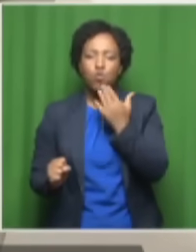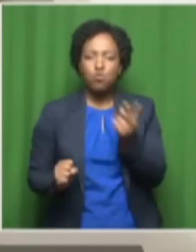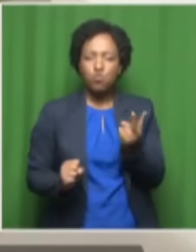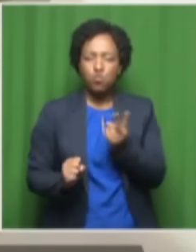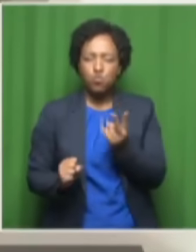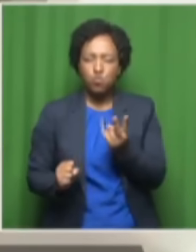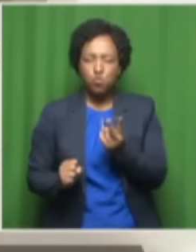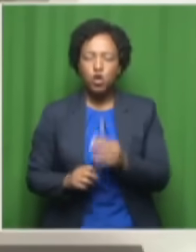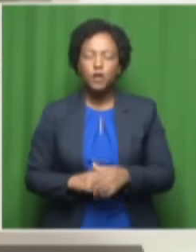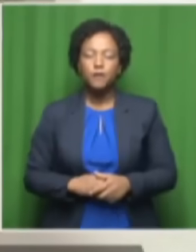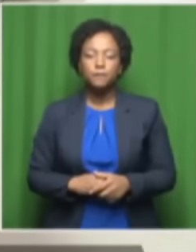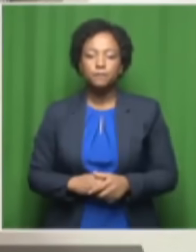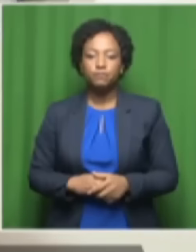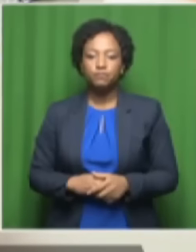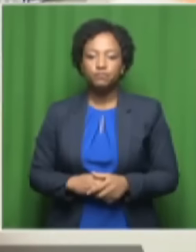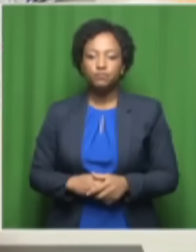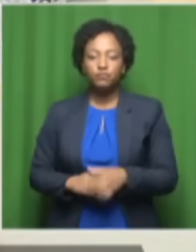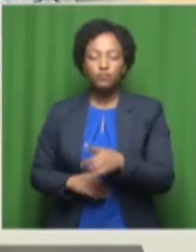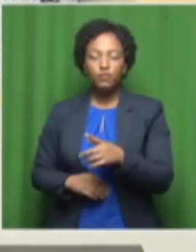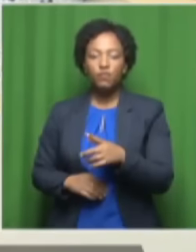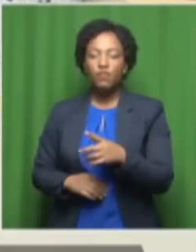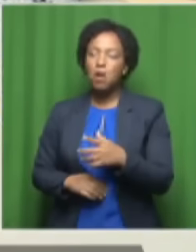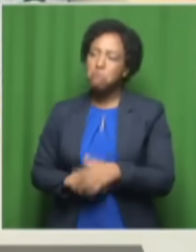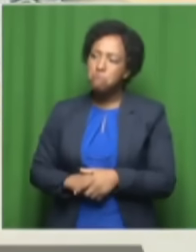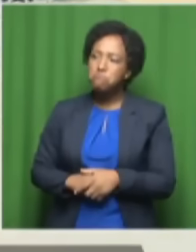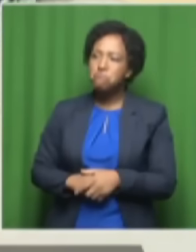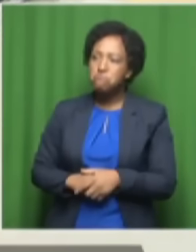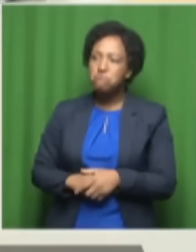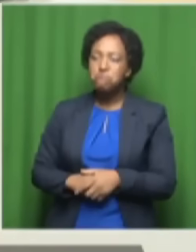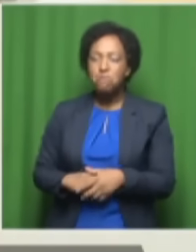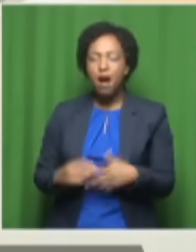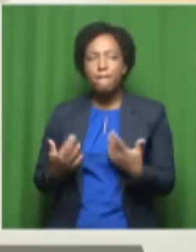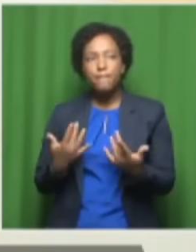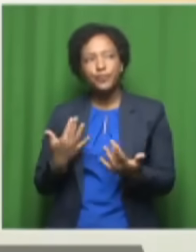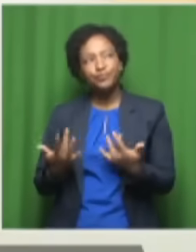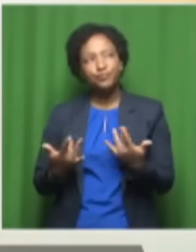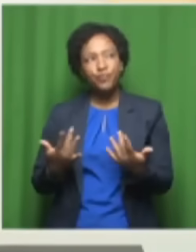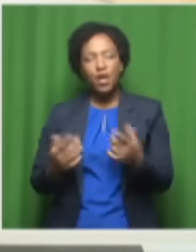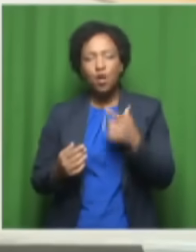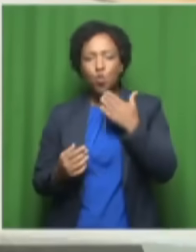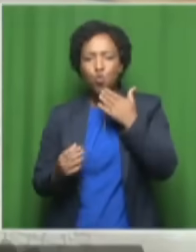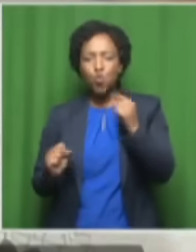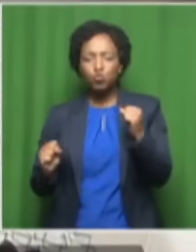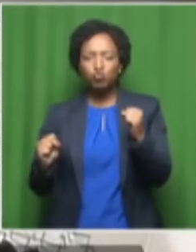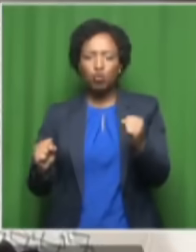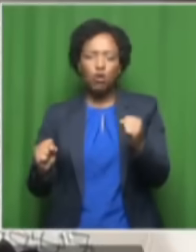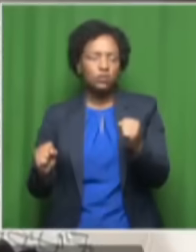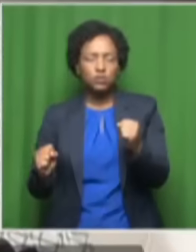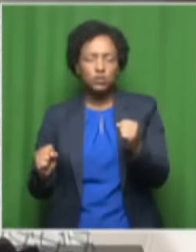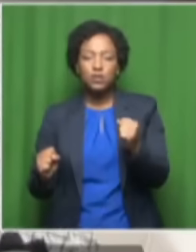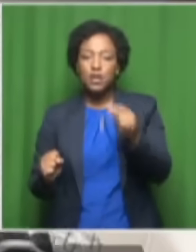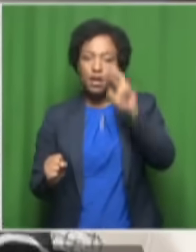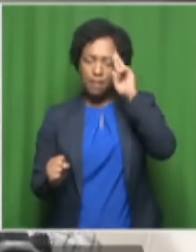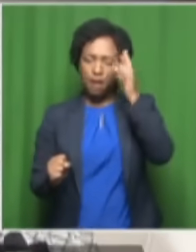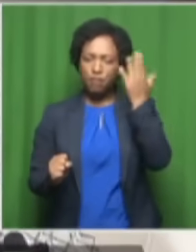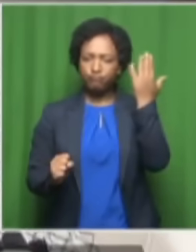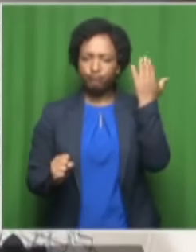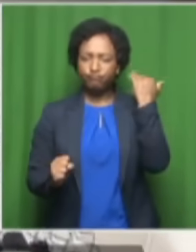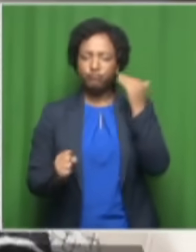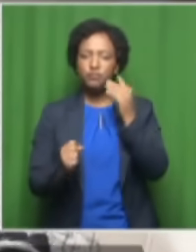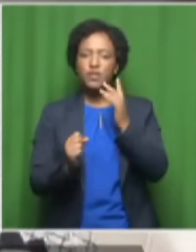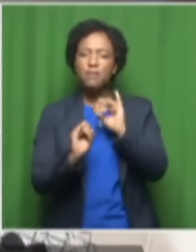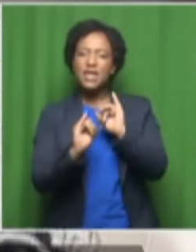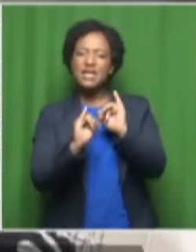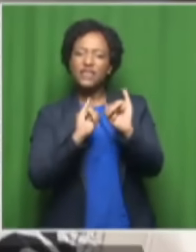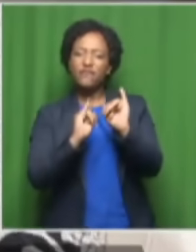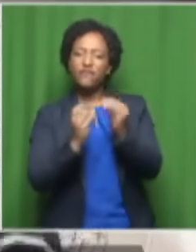Who's got the stronger case here? I mean, I just want to remind you in the discussion with Sakina what I said. Let's not